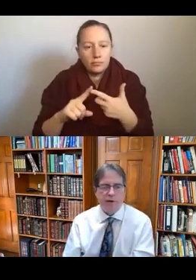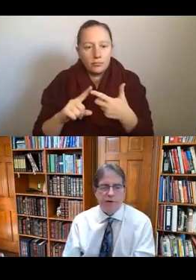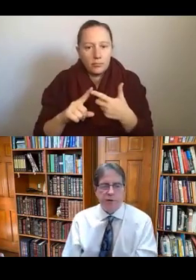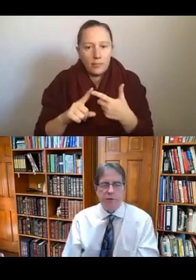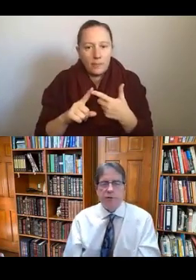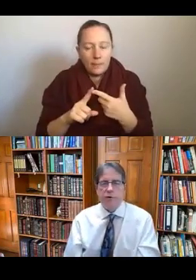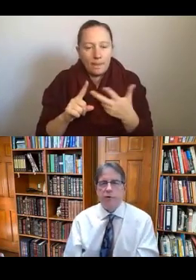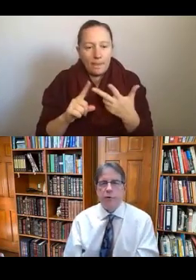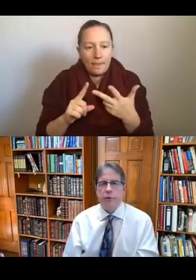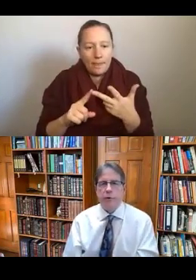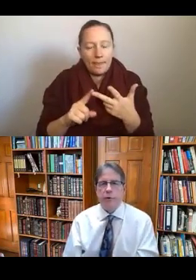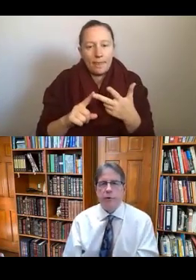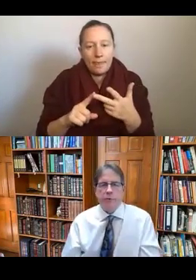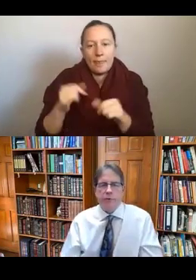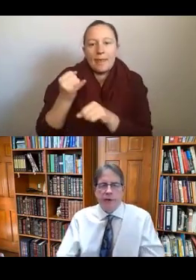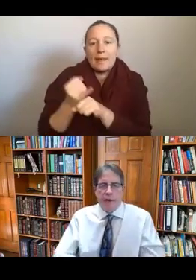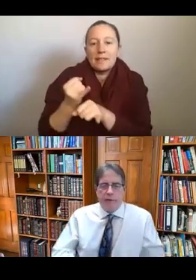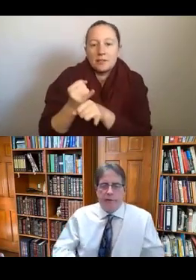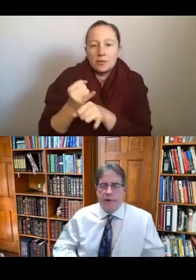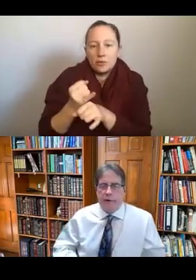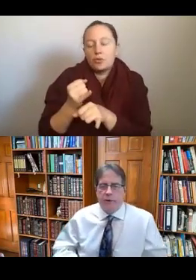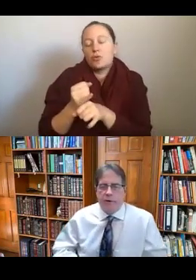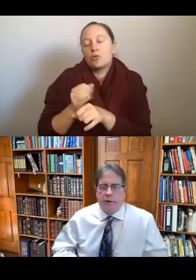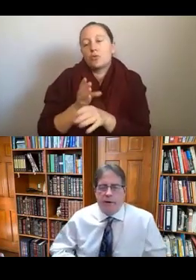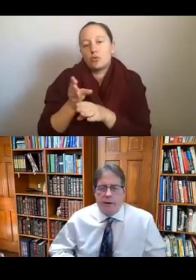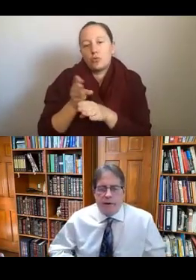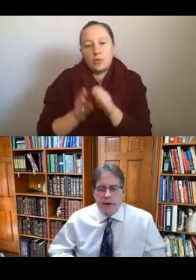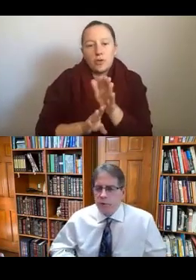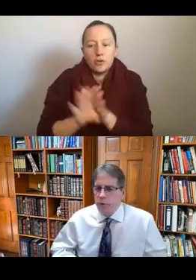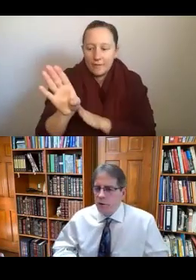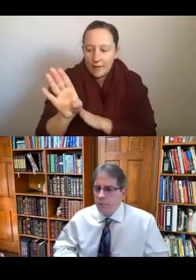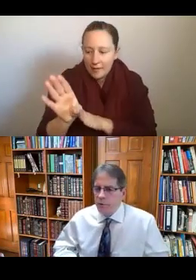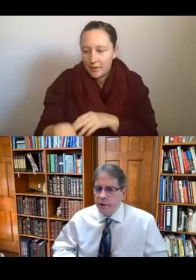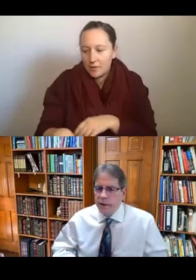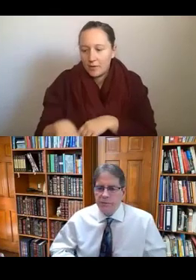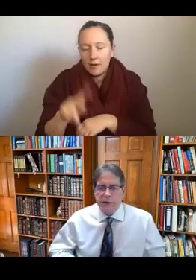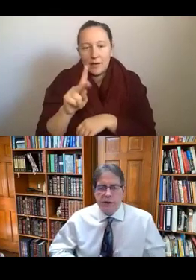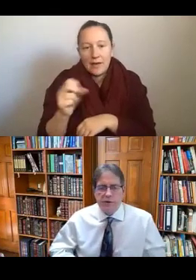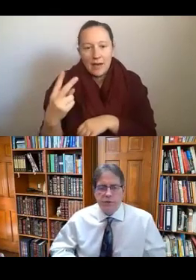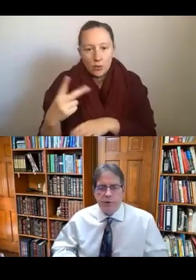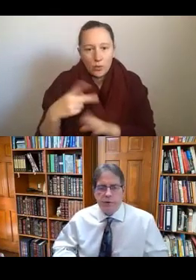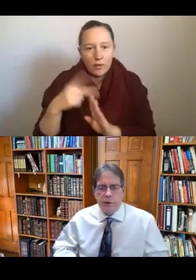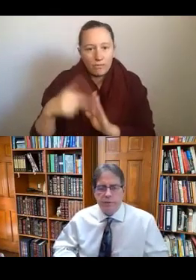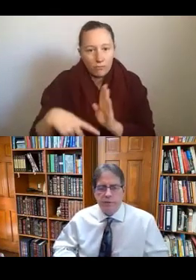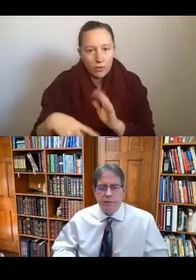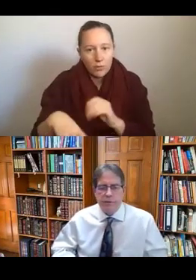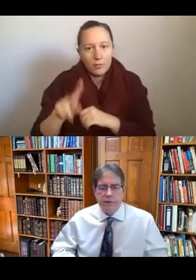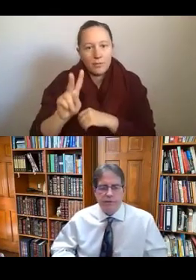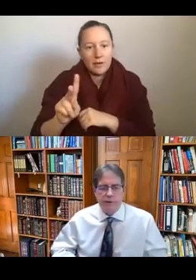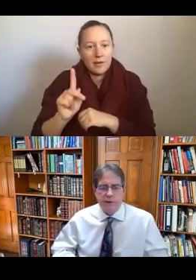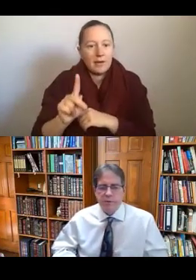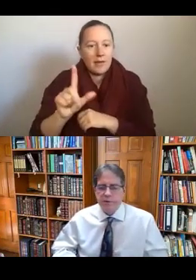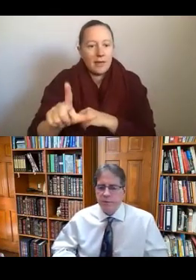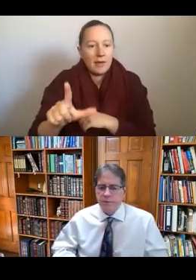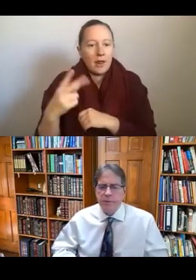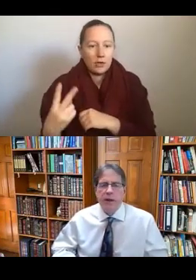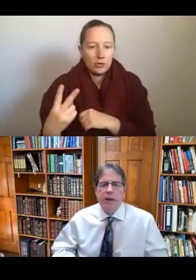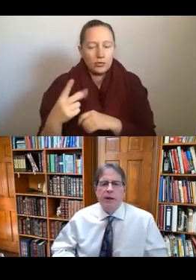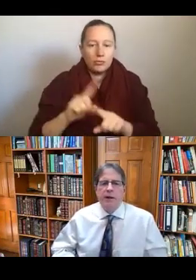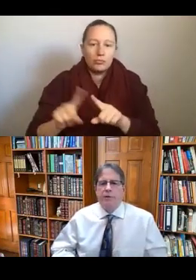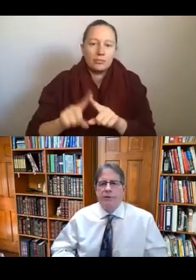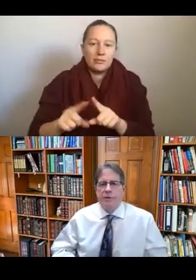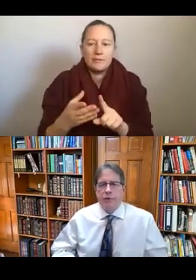calling Institutional Career Development Awards. They are K-12 programs, KL2 programs. There are different types of